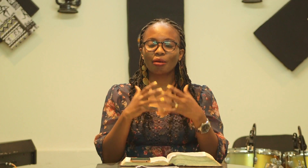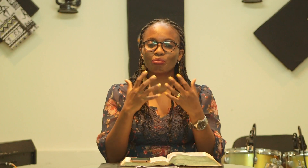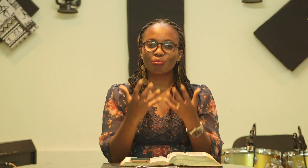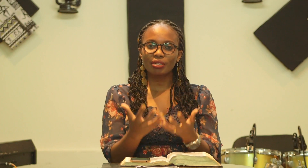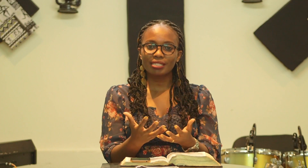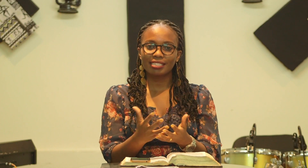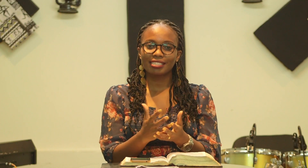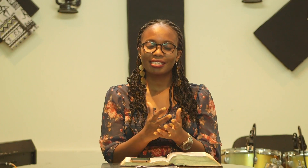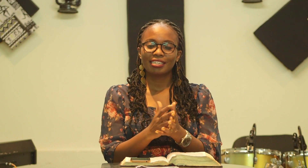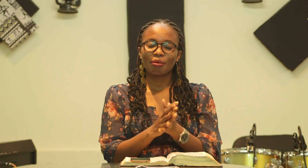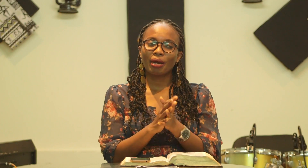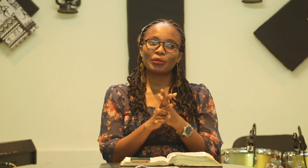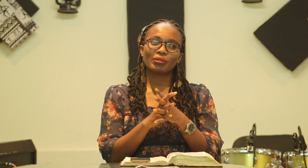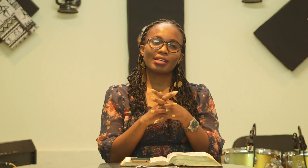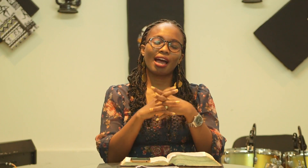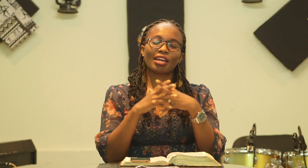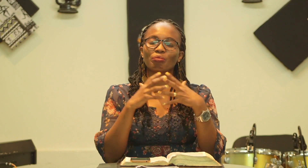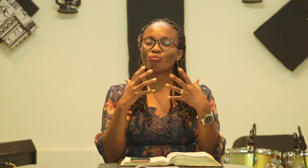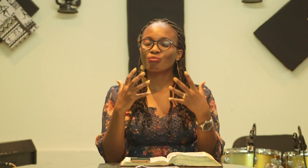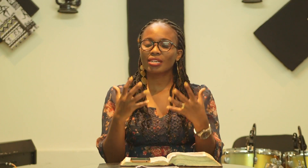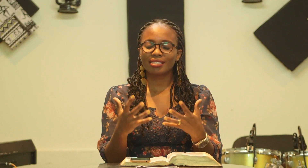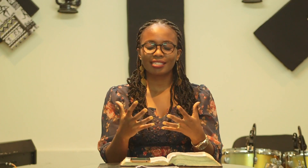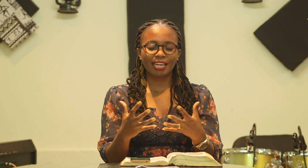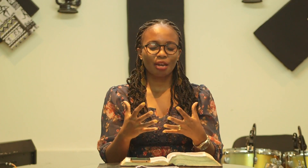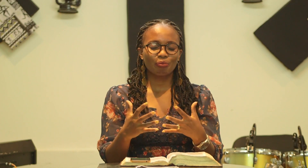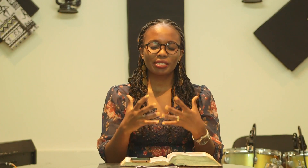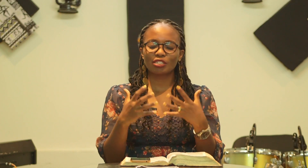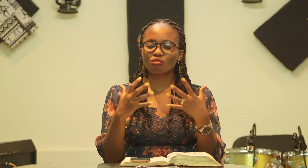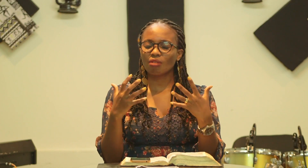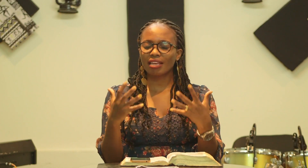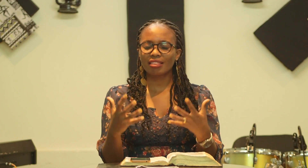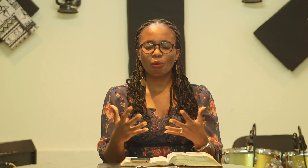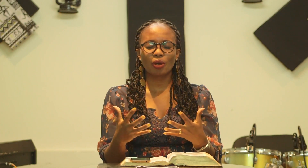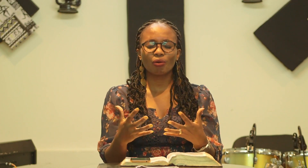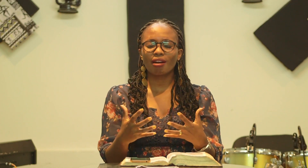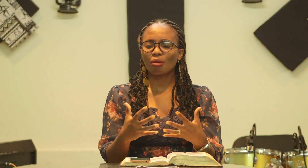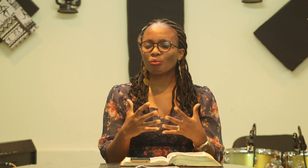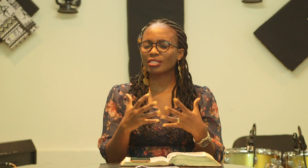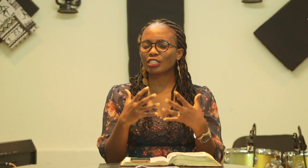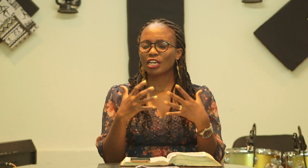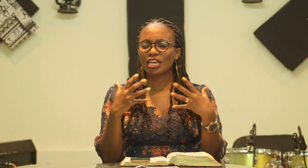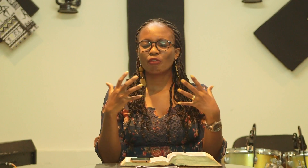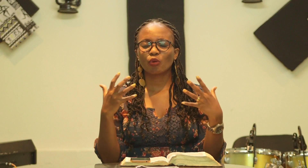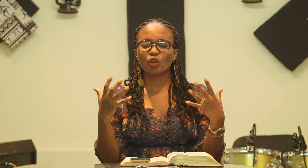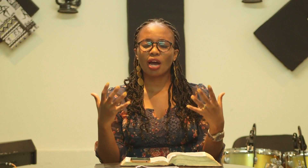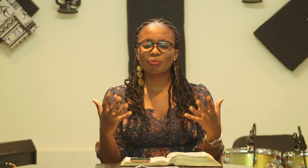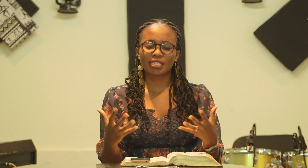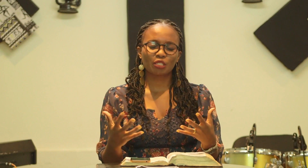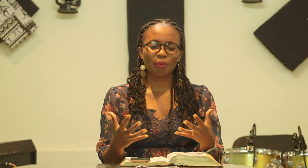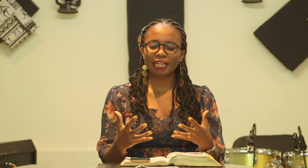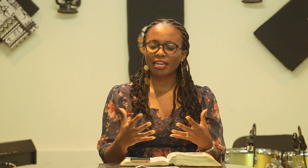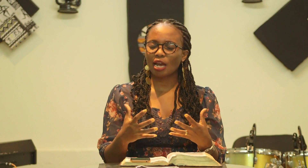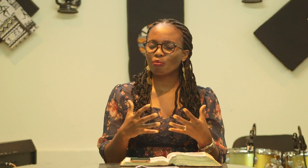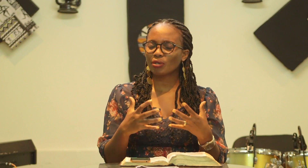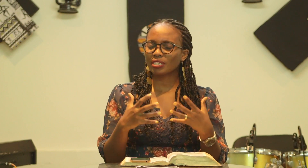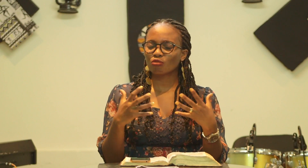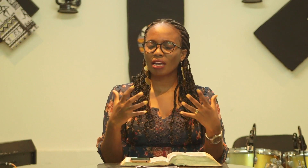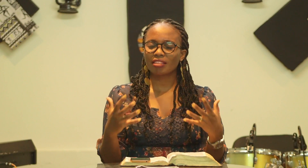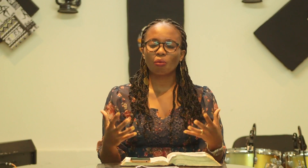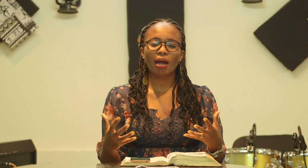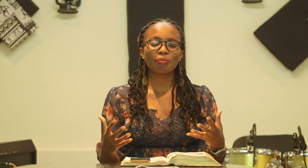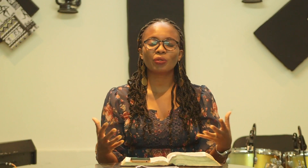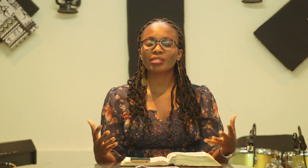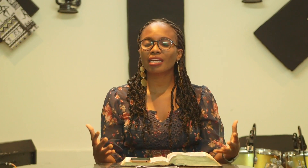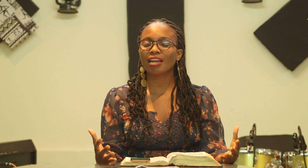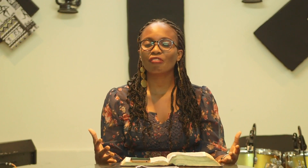Sheila, I am present. My daughter, I am present. I am present right there where you are. I am present even when you're absent-minded. I am present